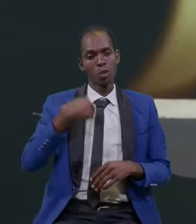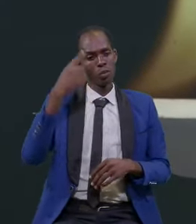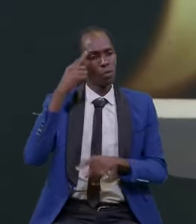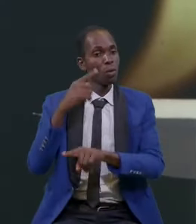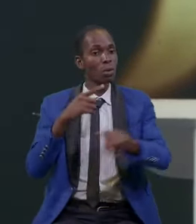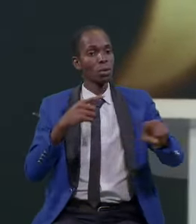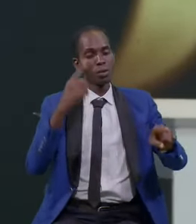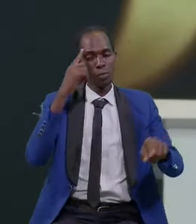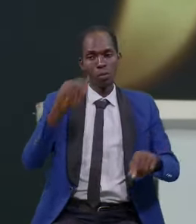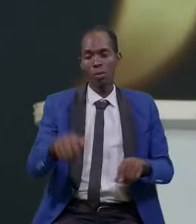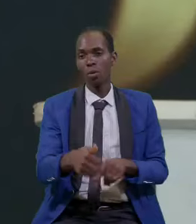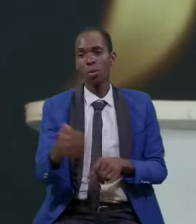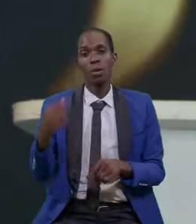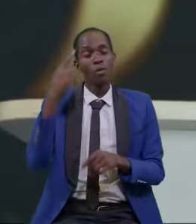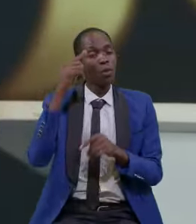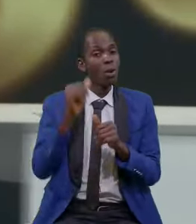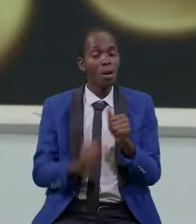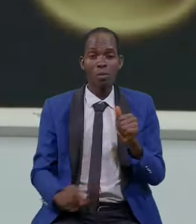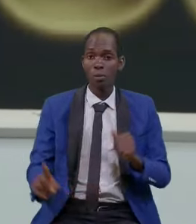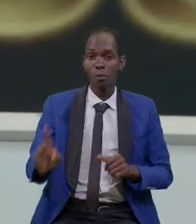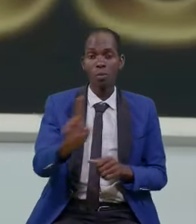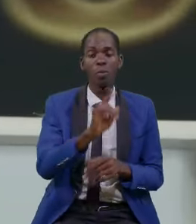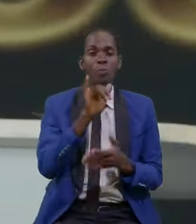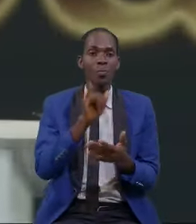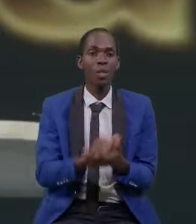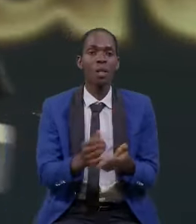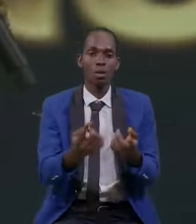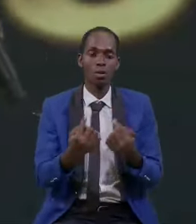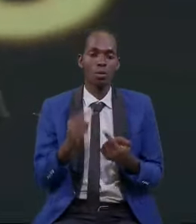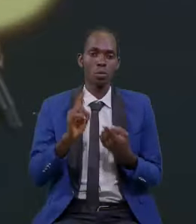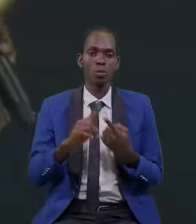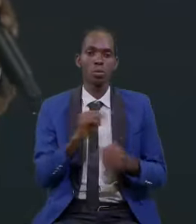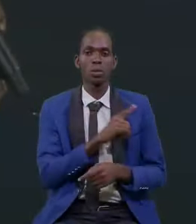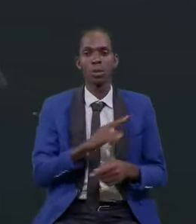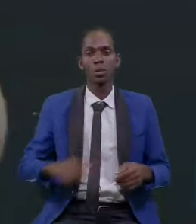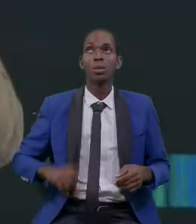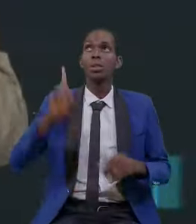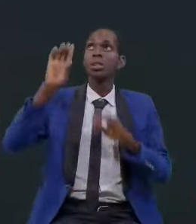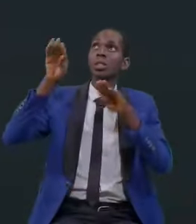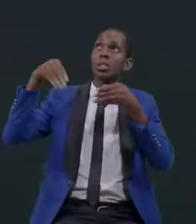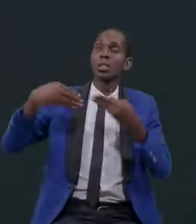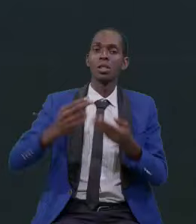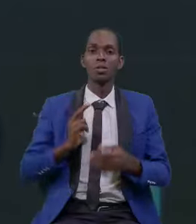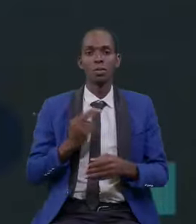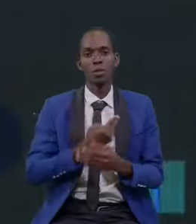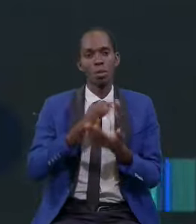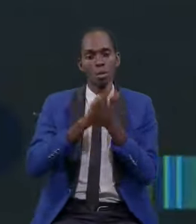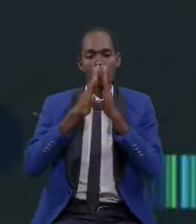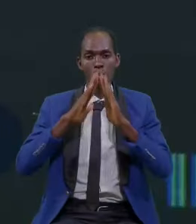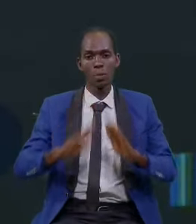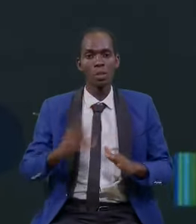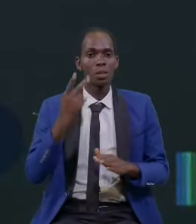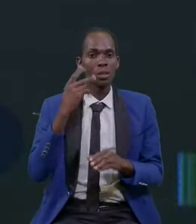everybody, everybody that comes to the Lord. He gives us peace. Look at Acts chapter 15.